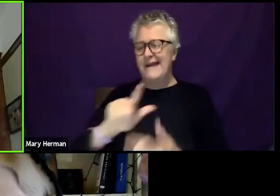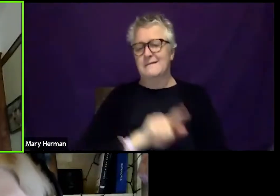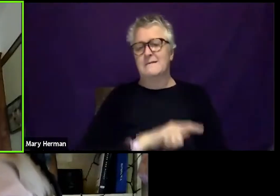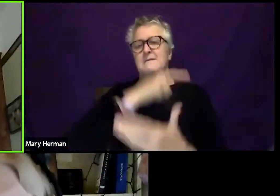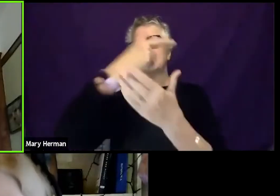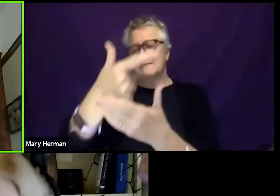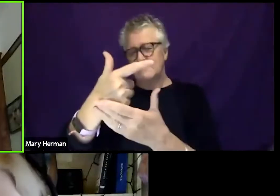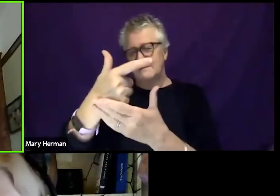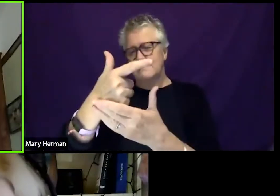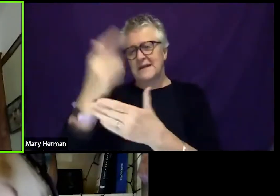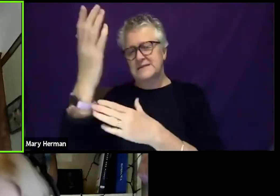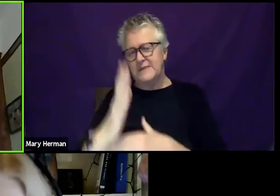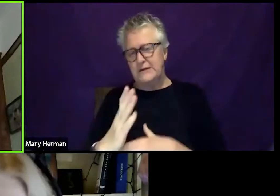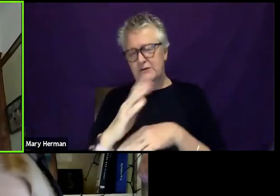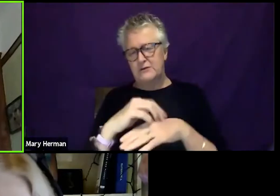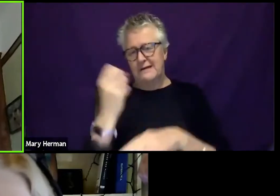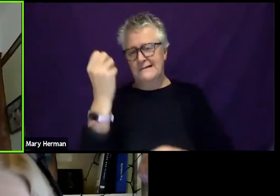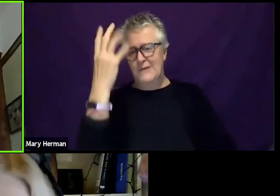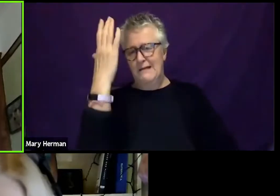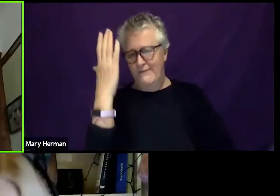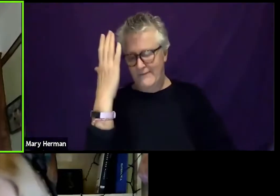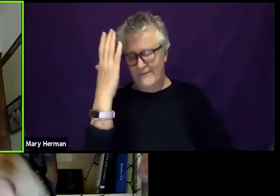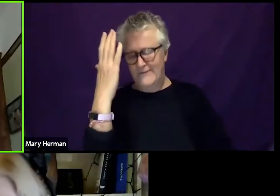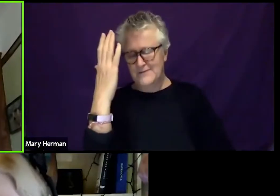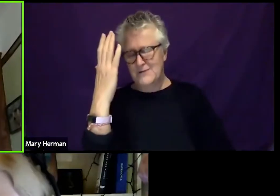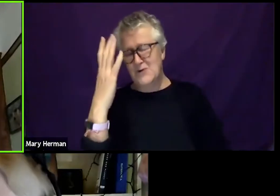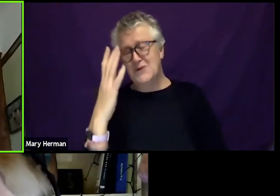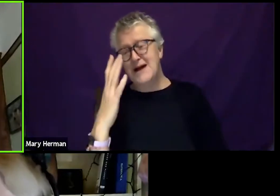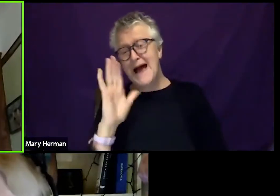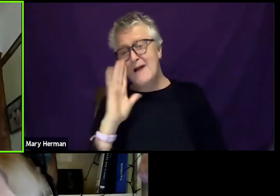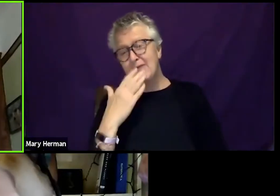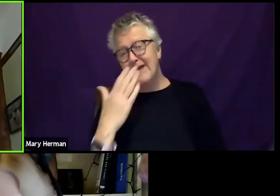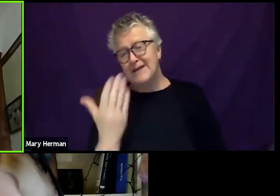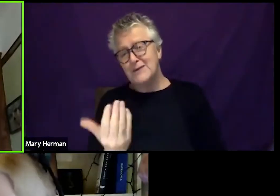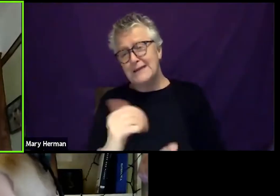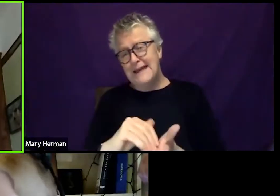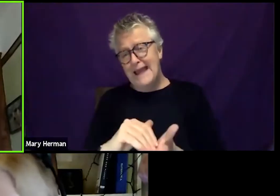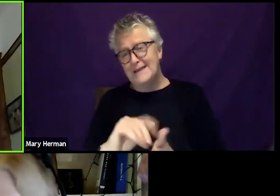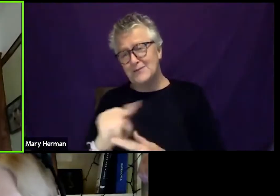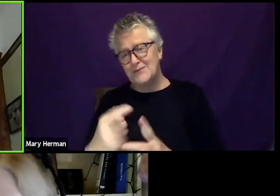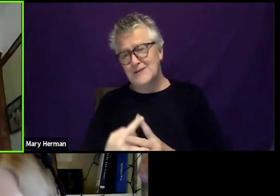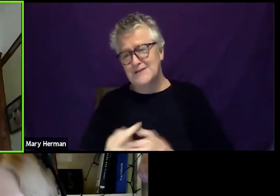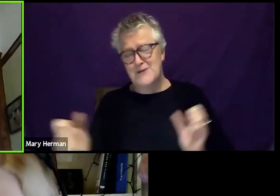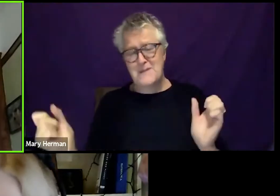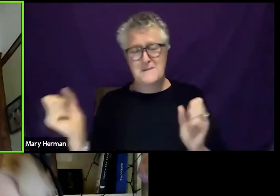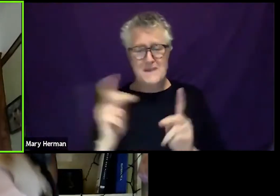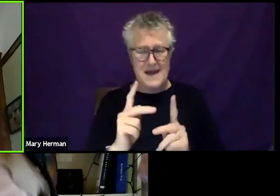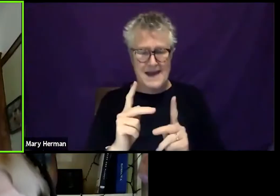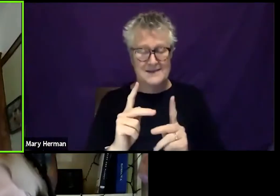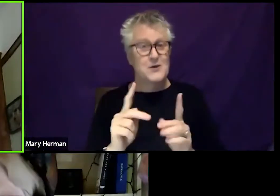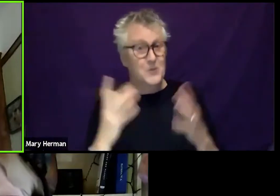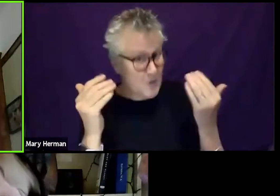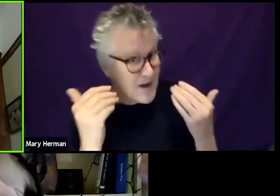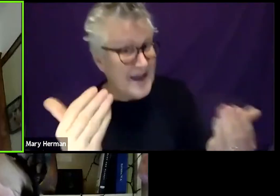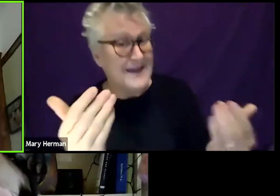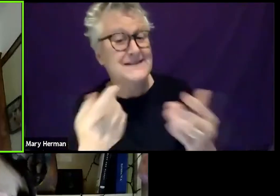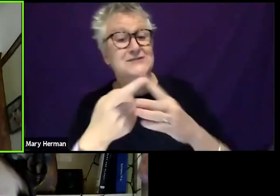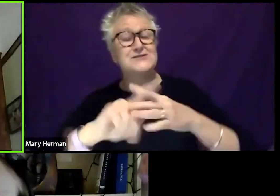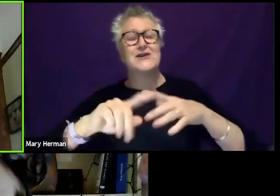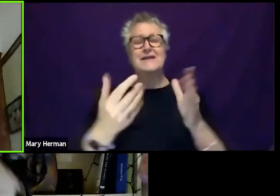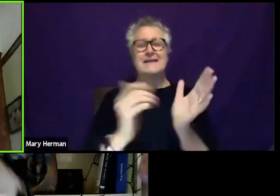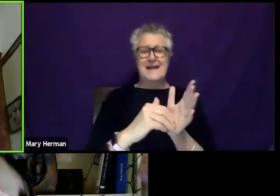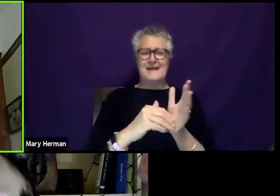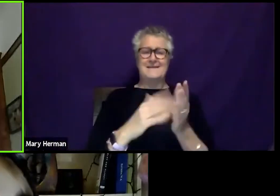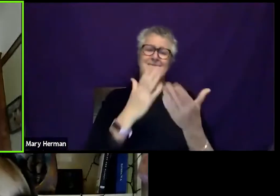12. Yeah, I'll thank you again when we start up. So we're starting right now. Thank you for being on